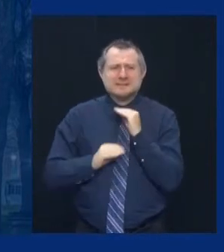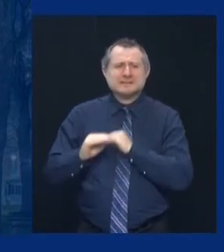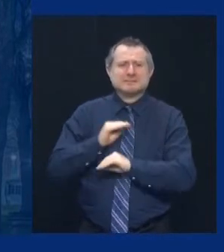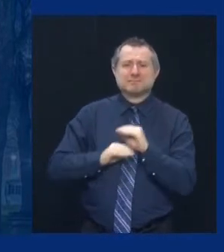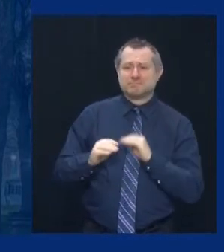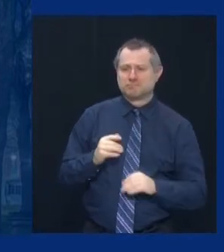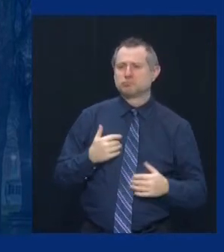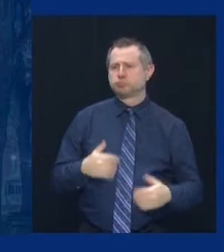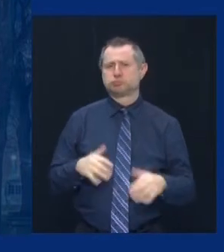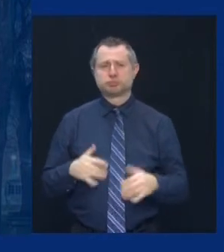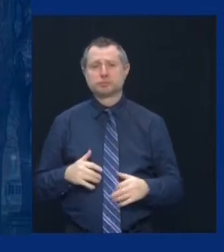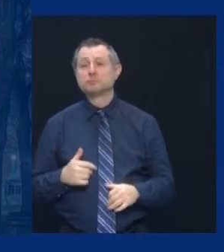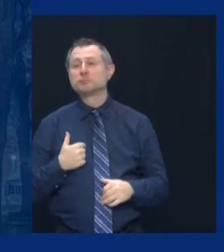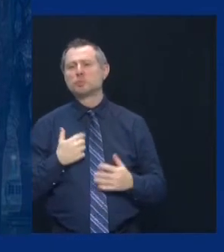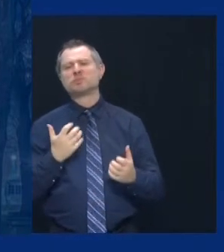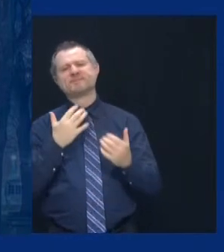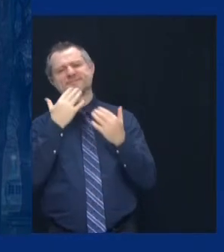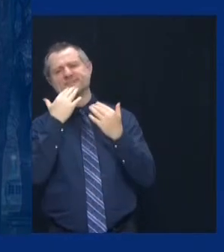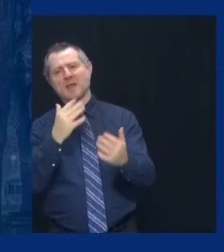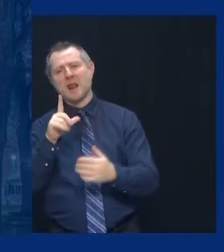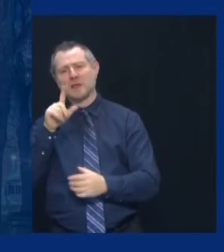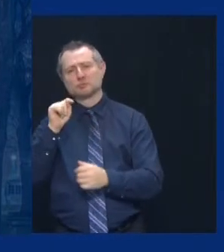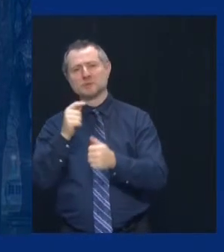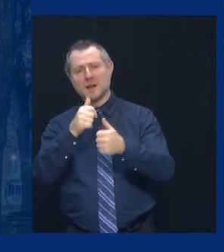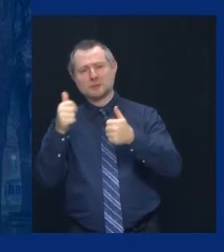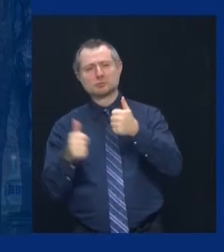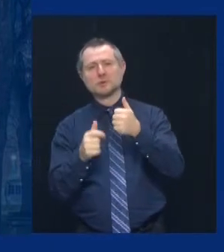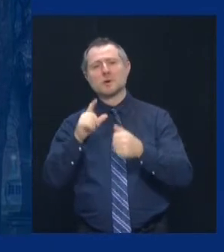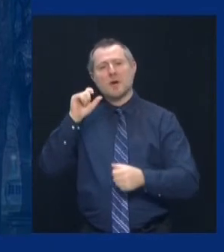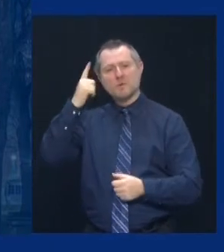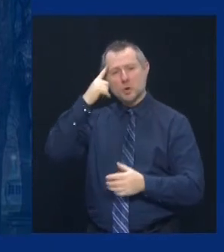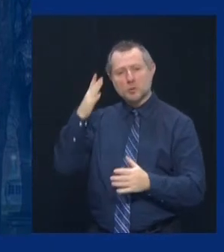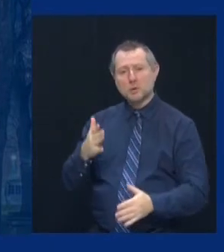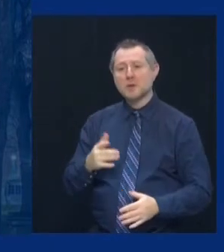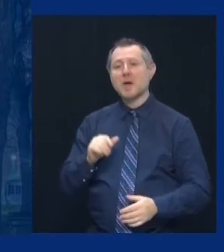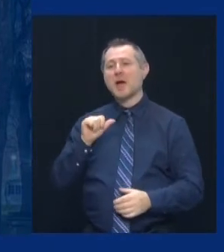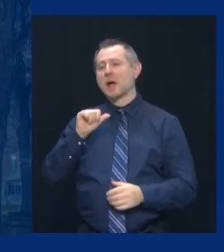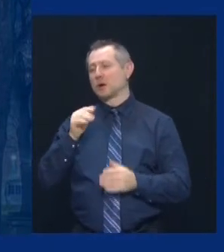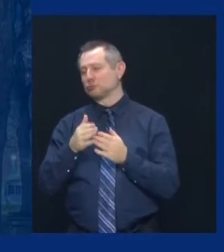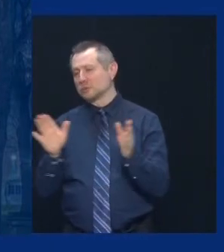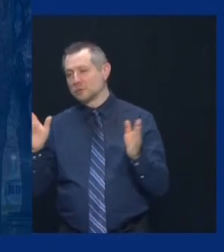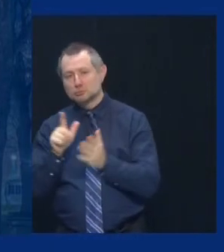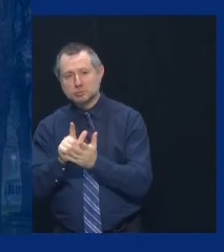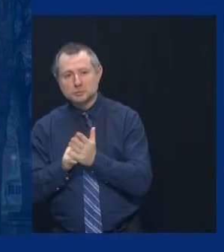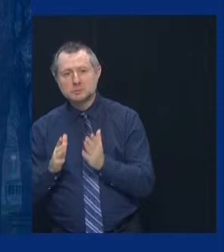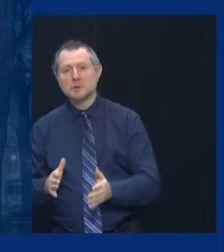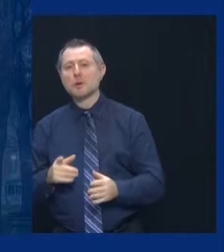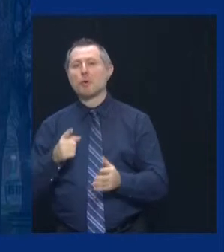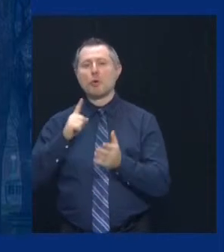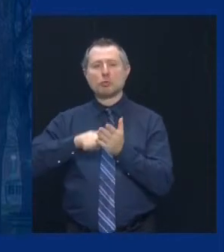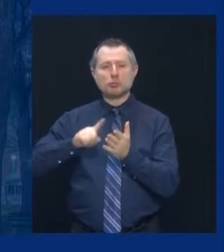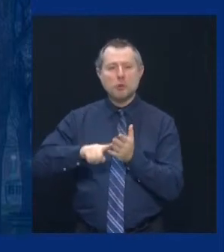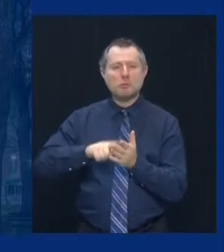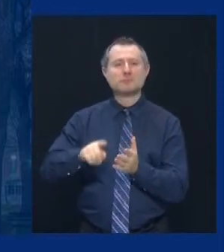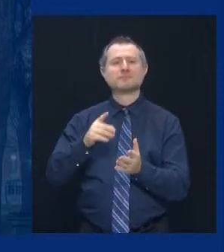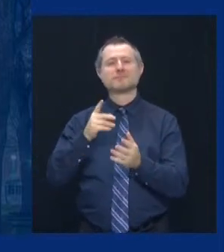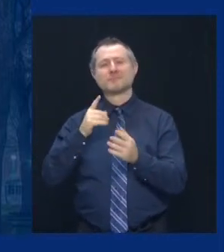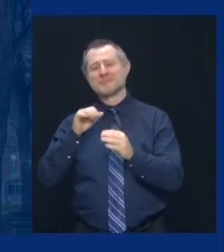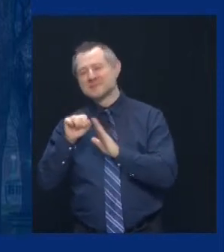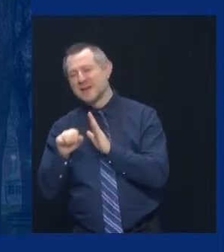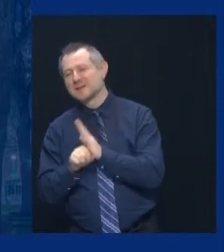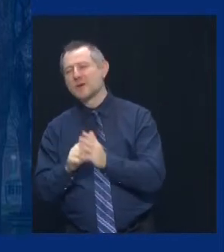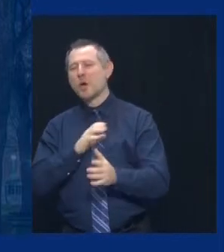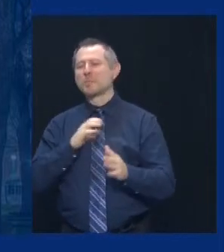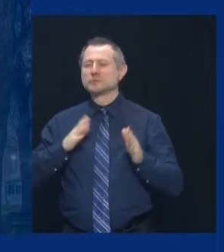period. I also want to thank the Lieutenant Governor and the Attorney General and the Controller for the same statement that they're making. They've